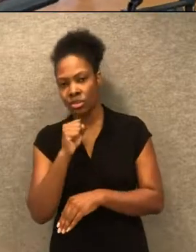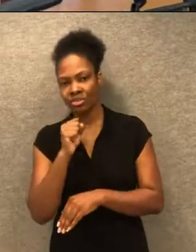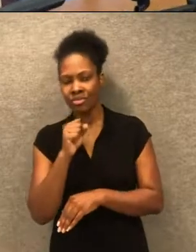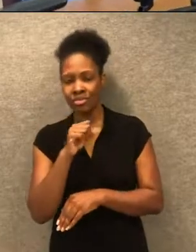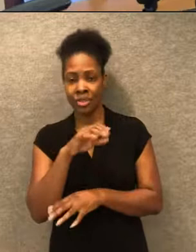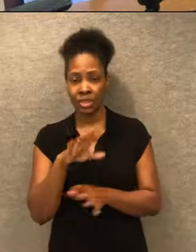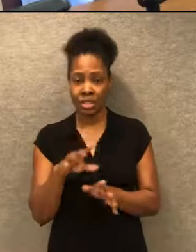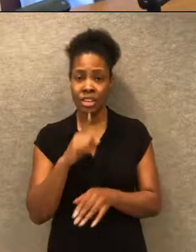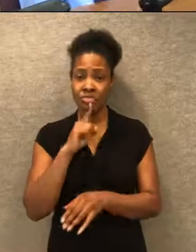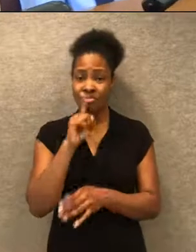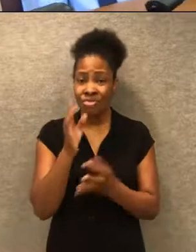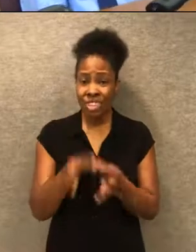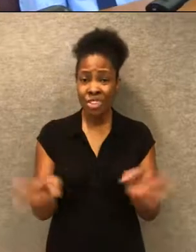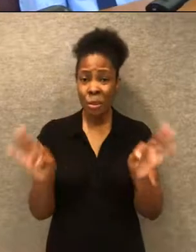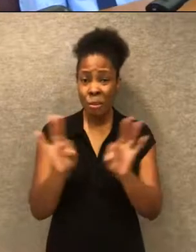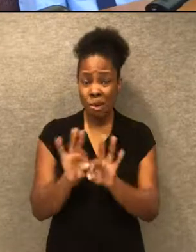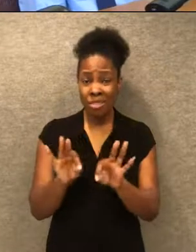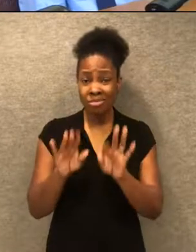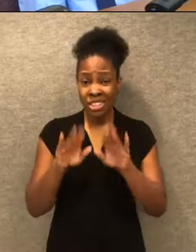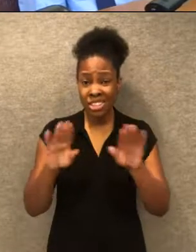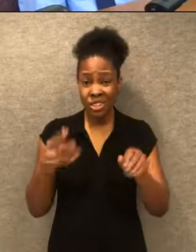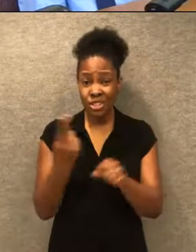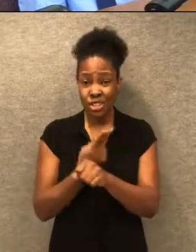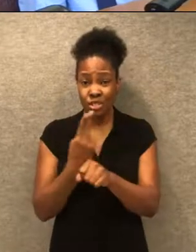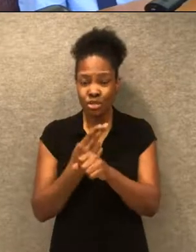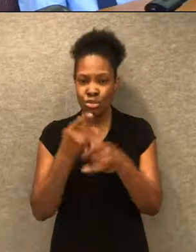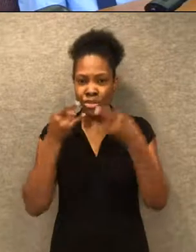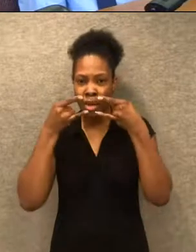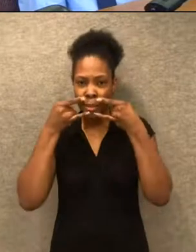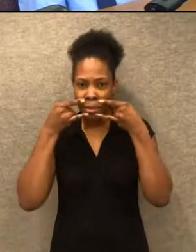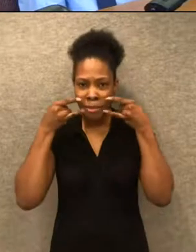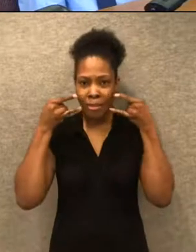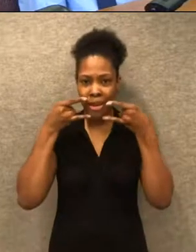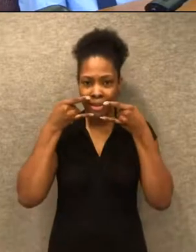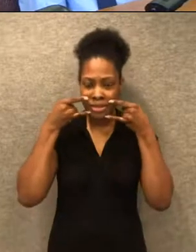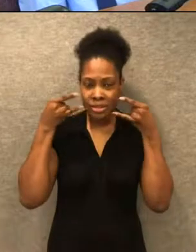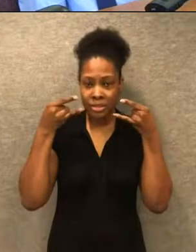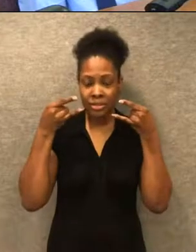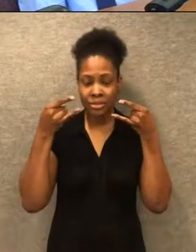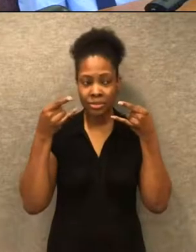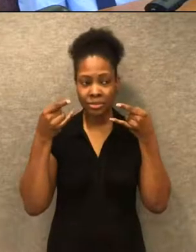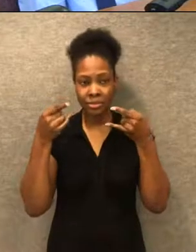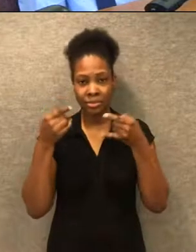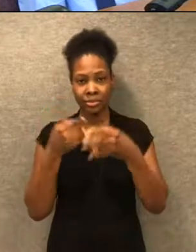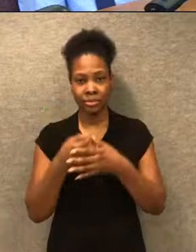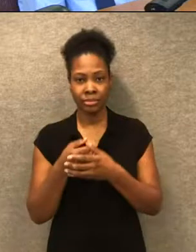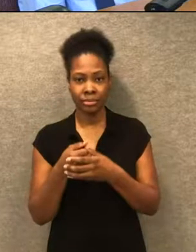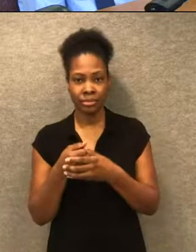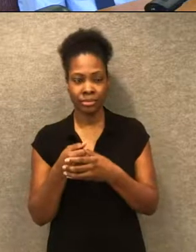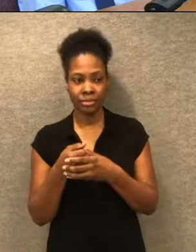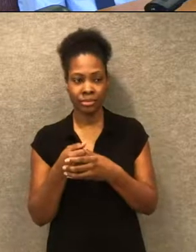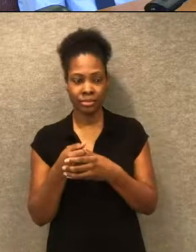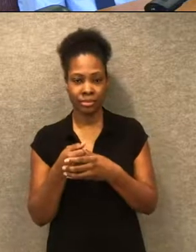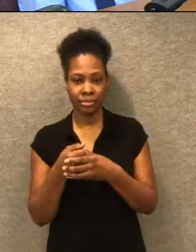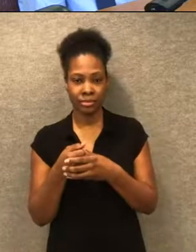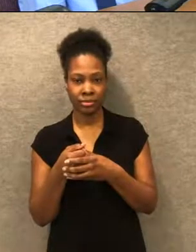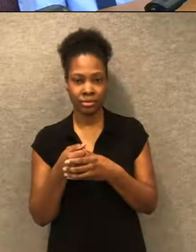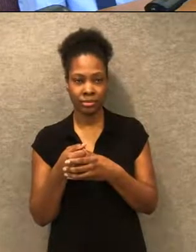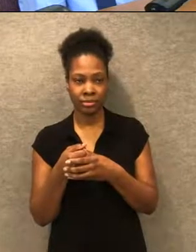important that our children use their mask. We should not be deceived